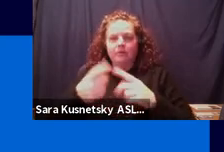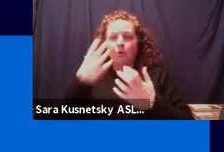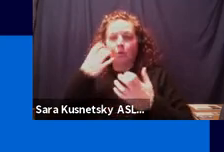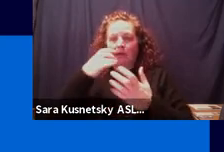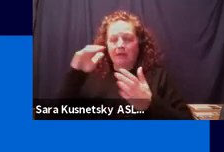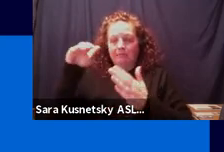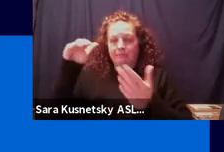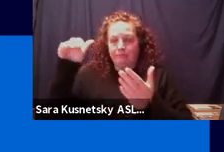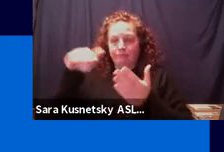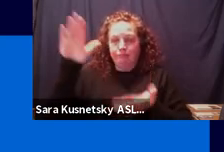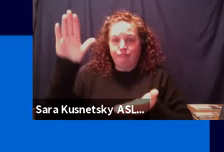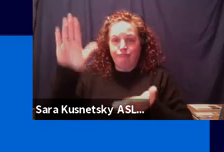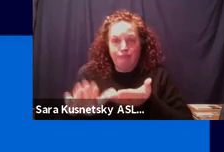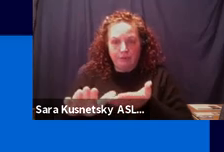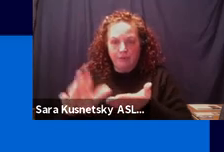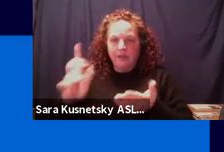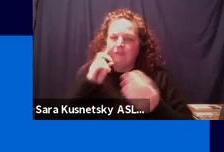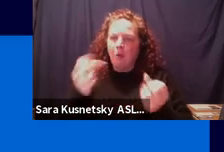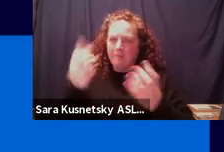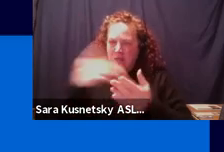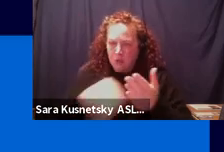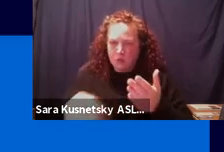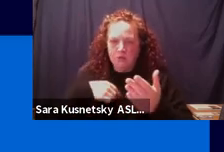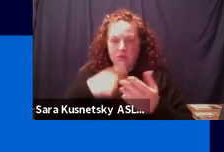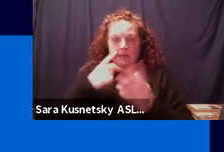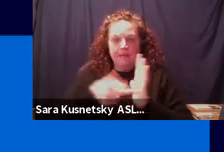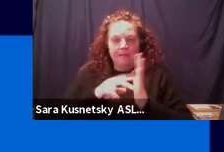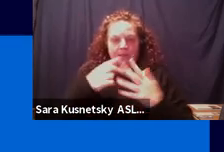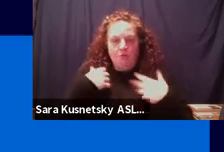students makes this level of investment that we're covering even more remarkable.